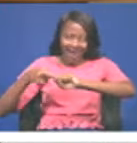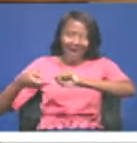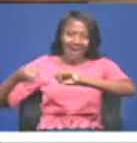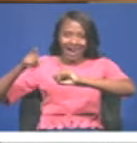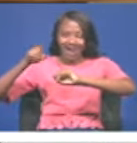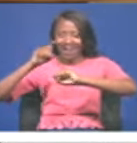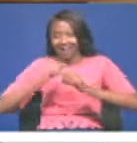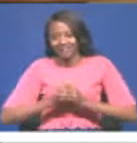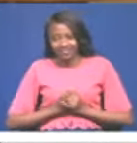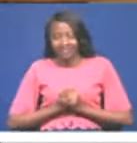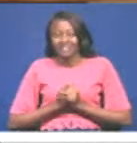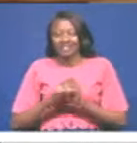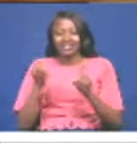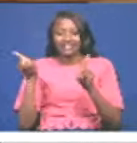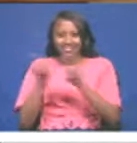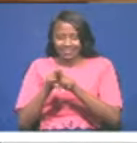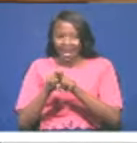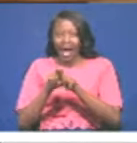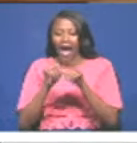and being part of